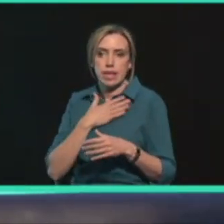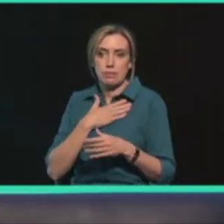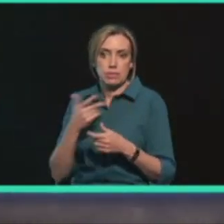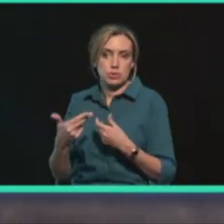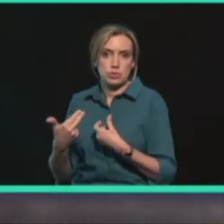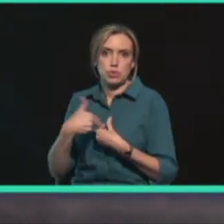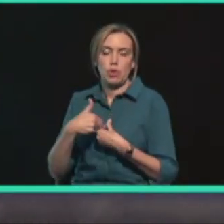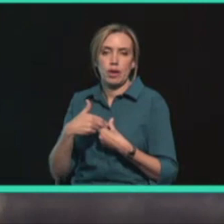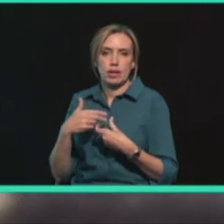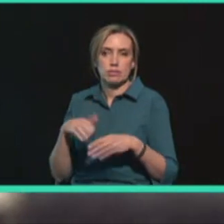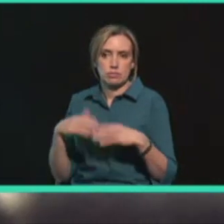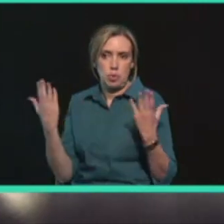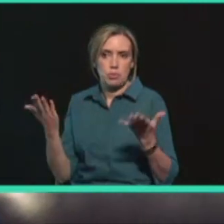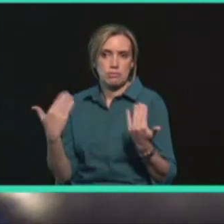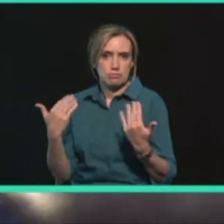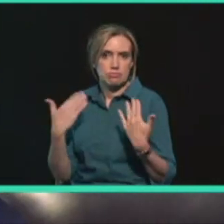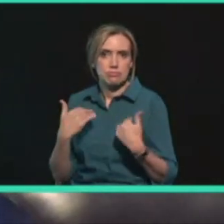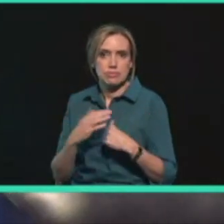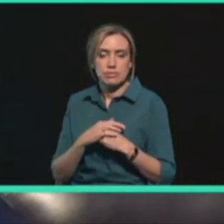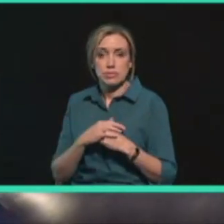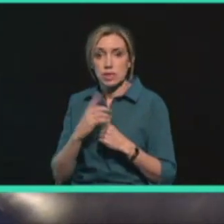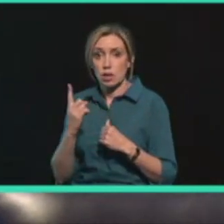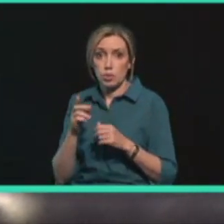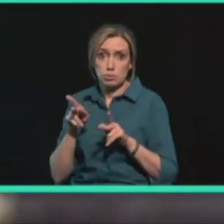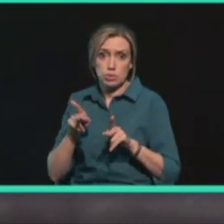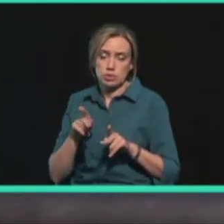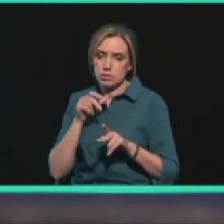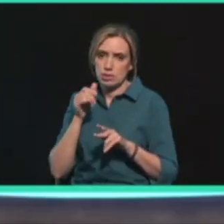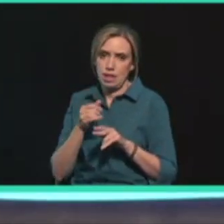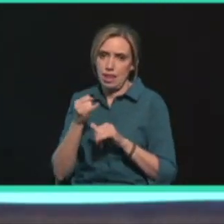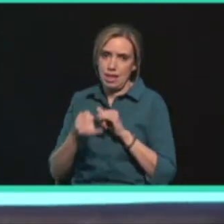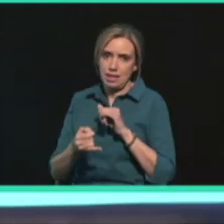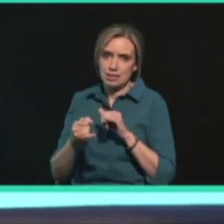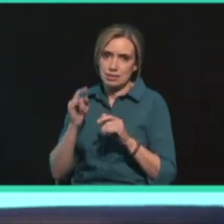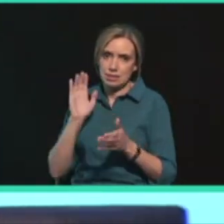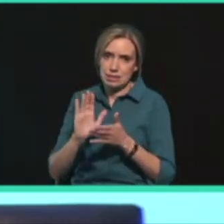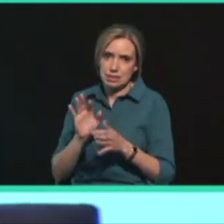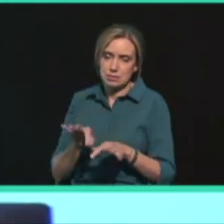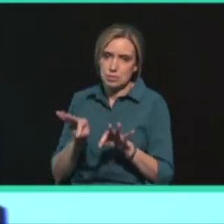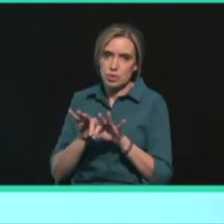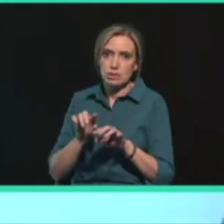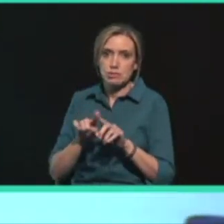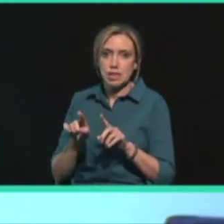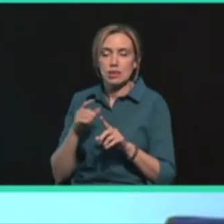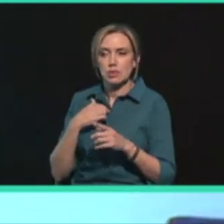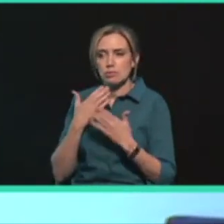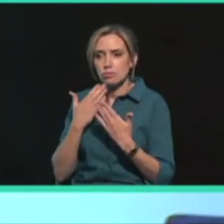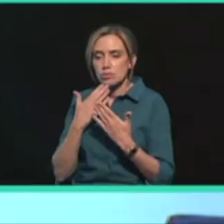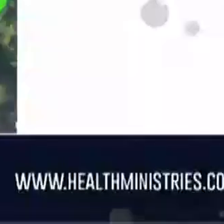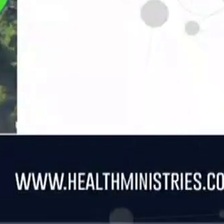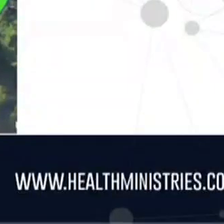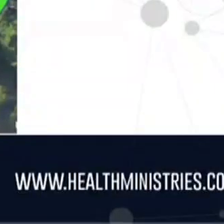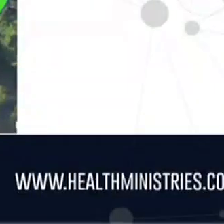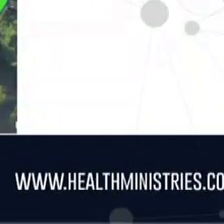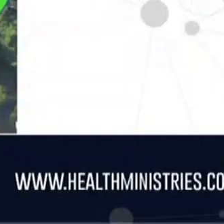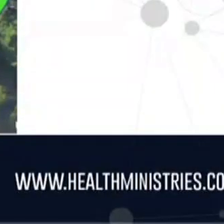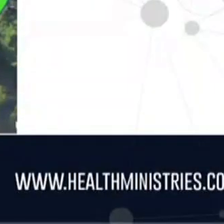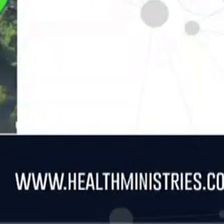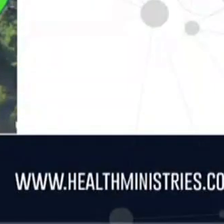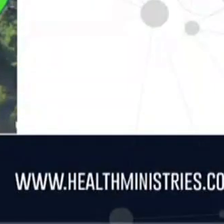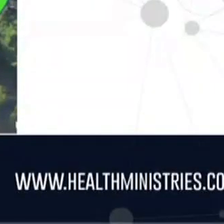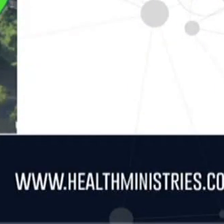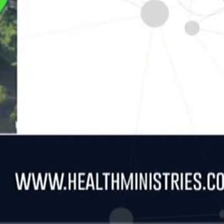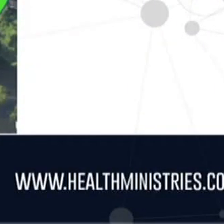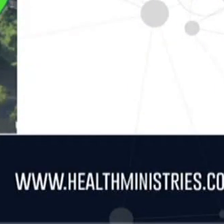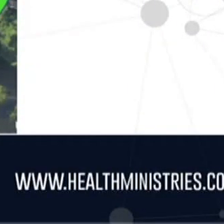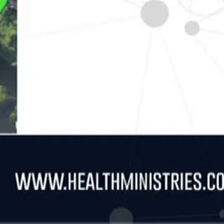And last but not least, there's one person who is helping us in all the situation, and this is Bernd Voss. He's the head of our